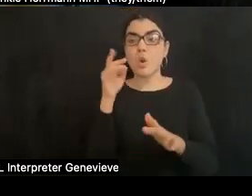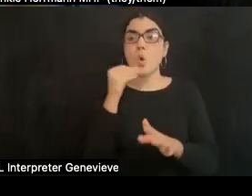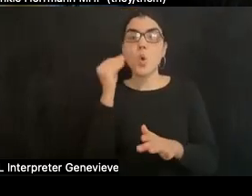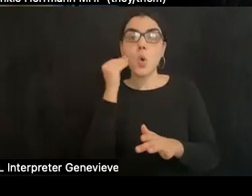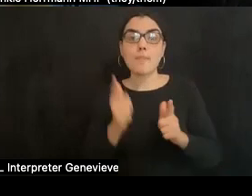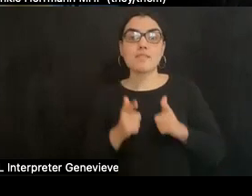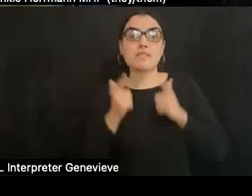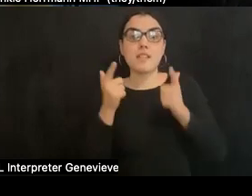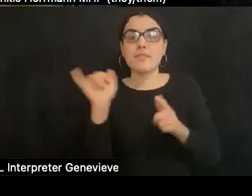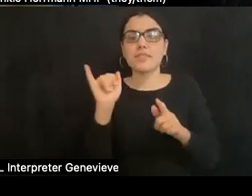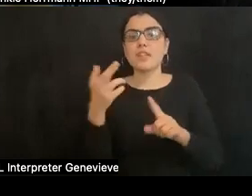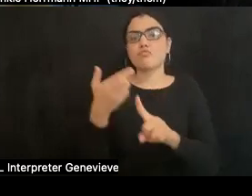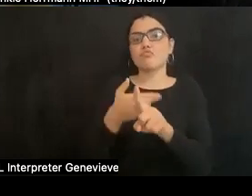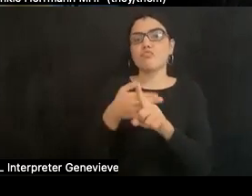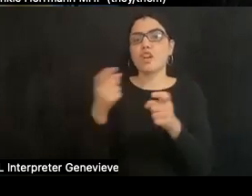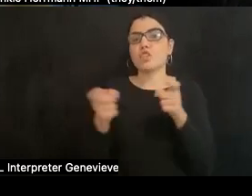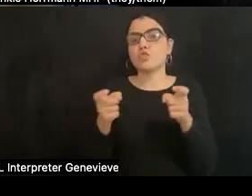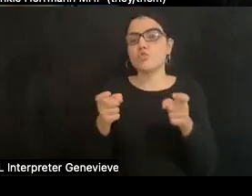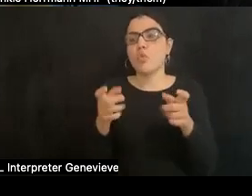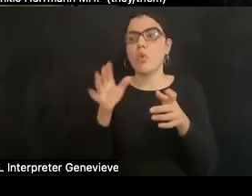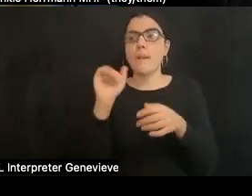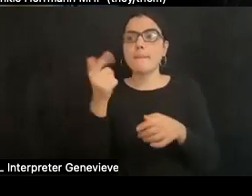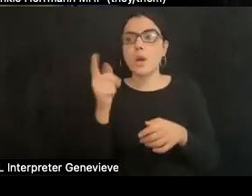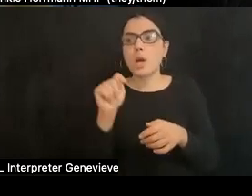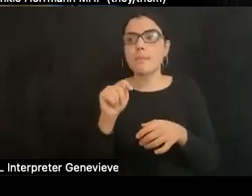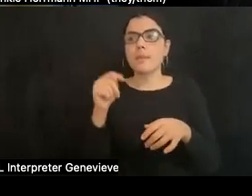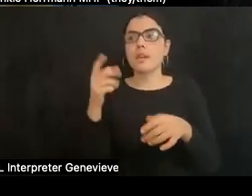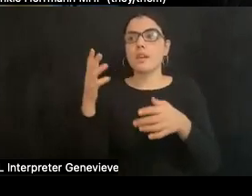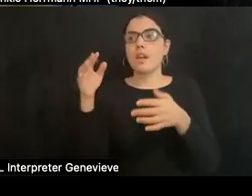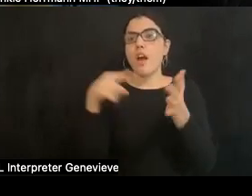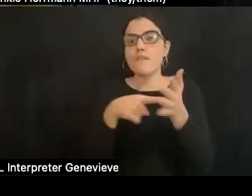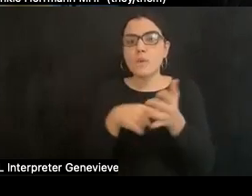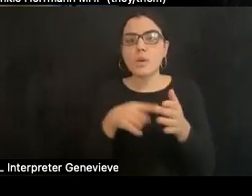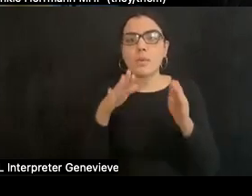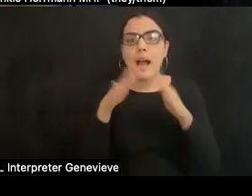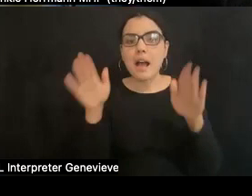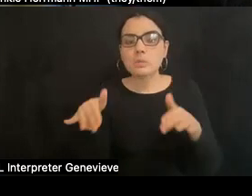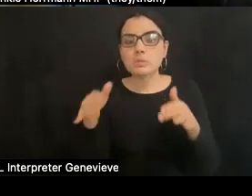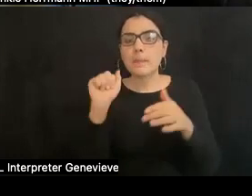controlled apartments, low income housing. The person didn't say this, but maybe supportive housing.